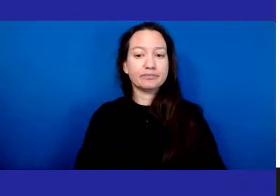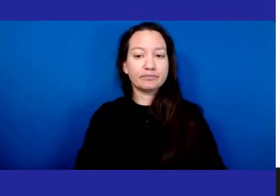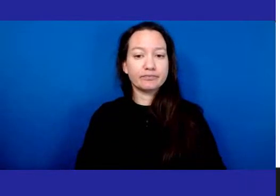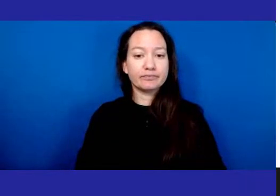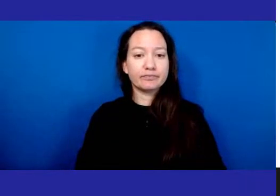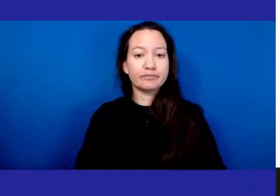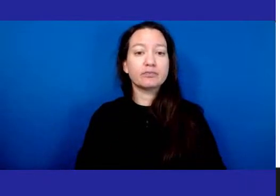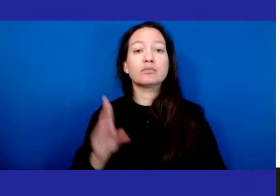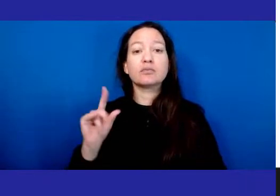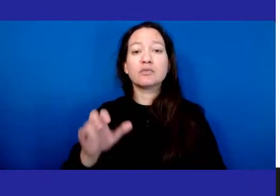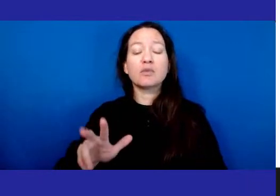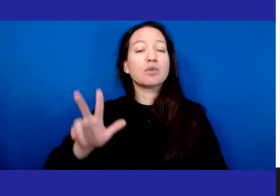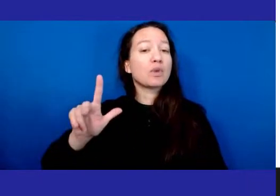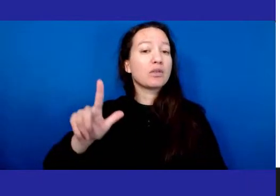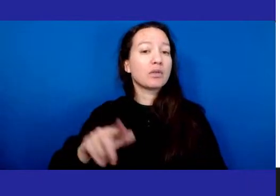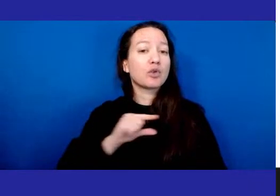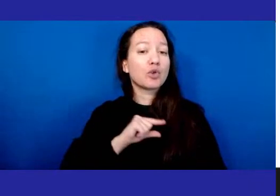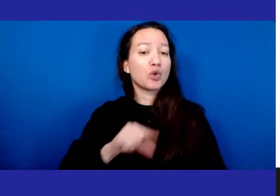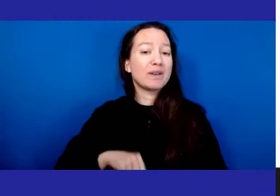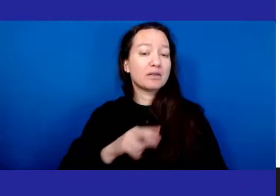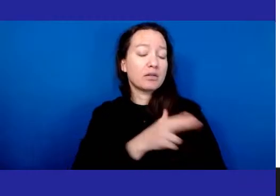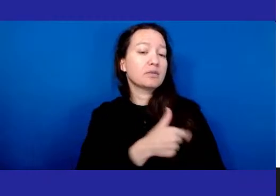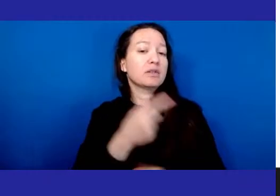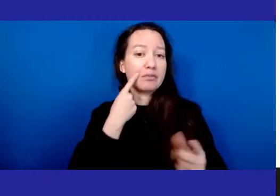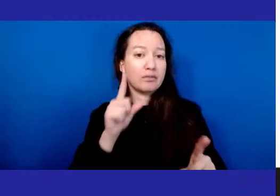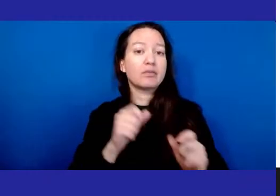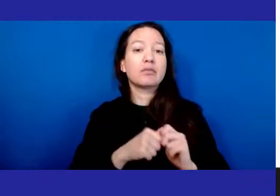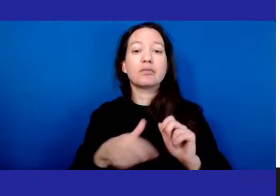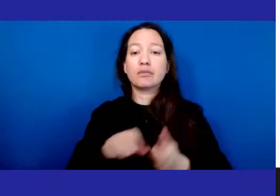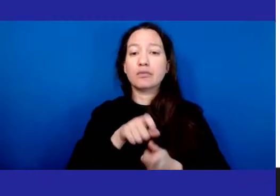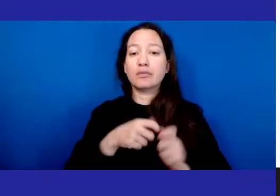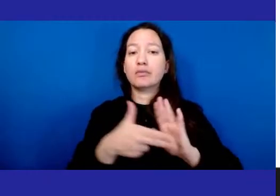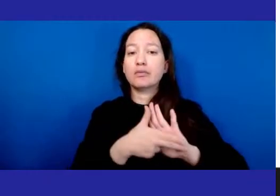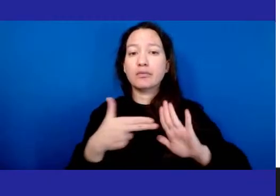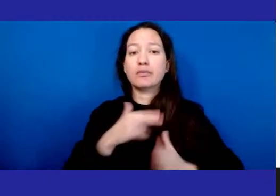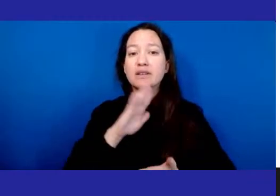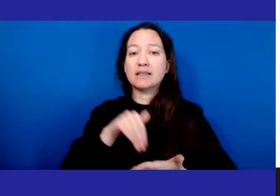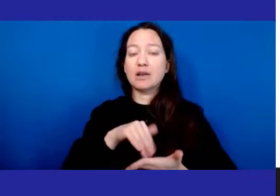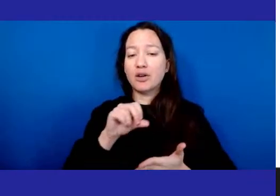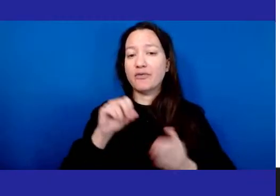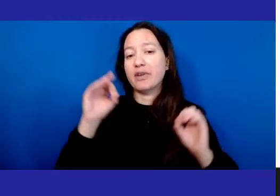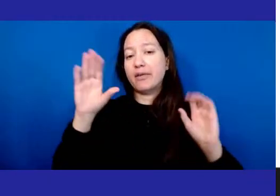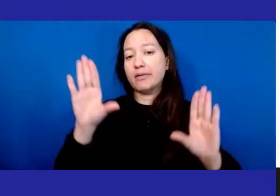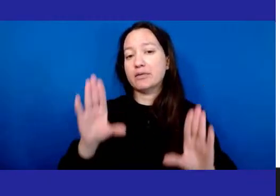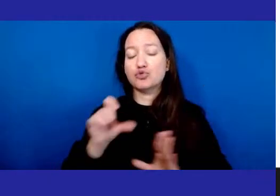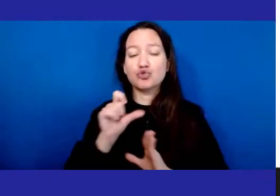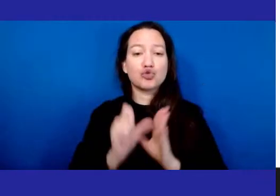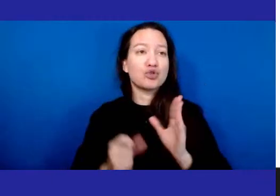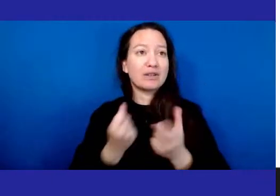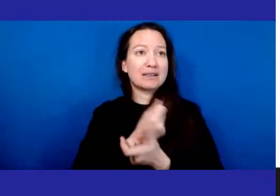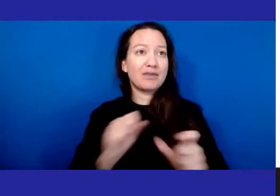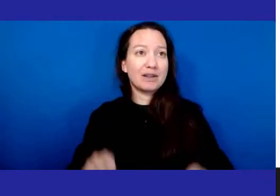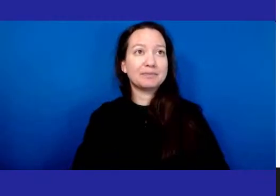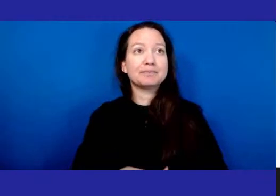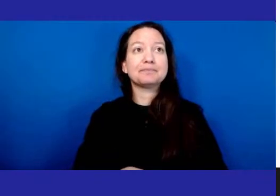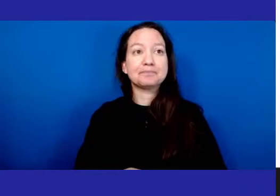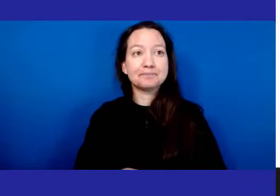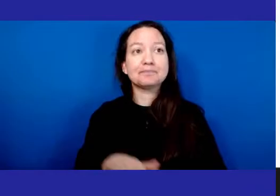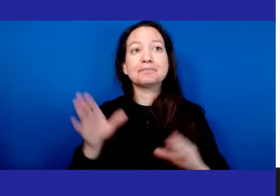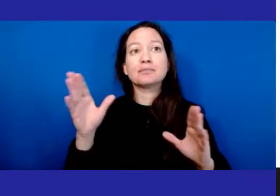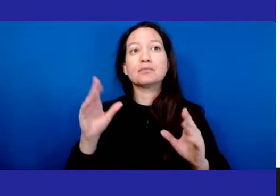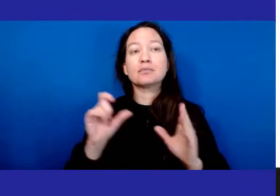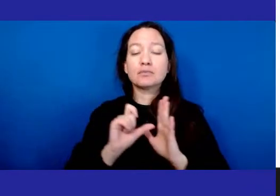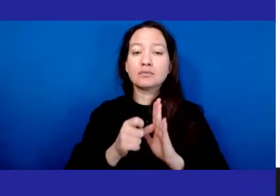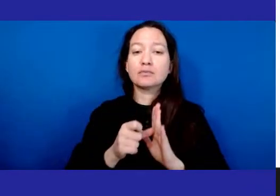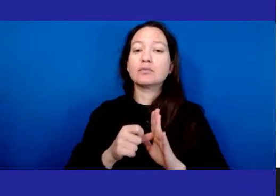December 23rd, Queens Hospital announced its designation as a Center of Excellence in Surgical Safety, Enhanced Recovery After